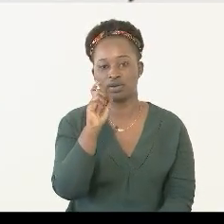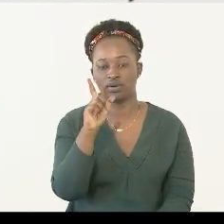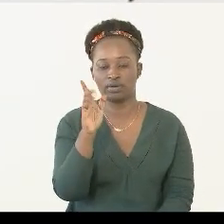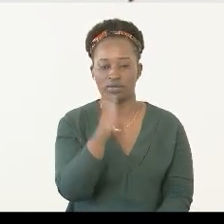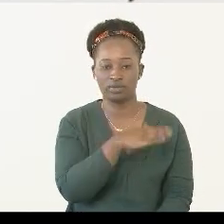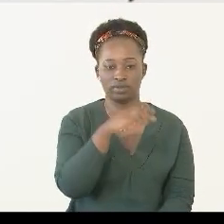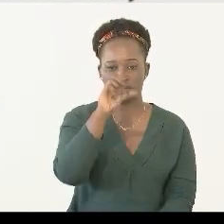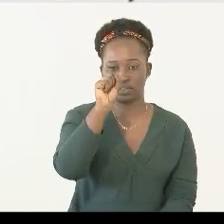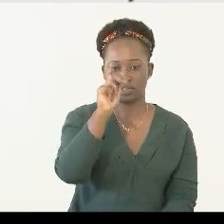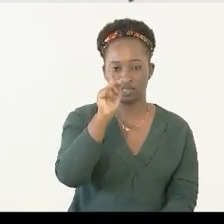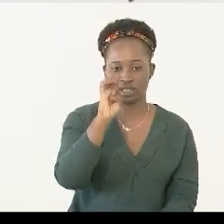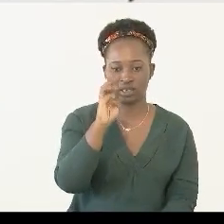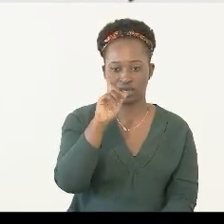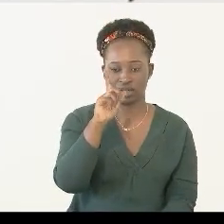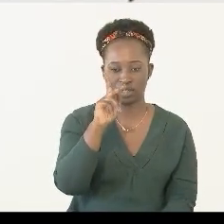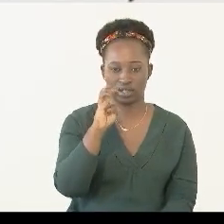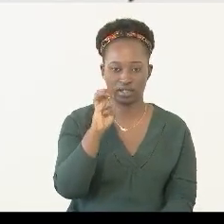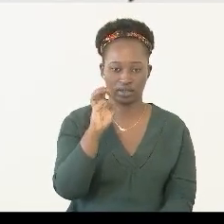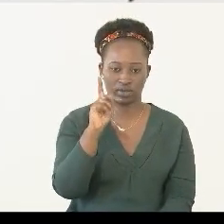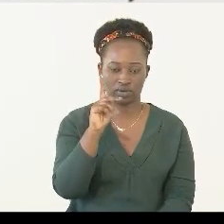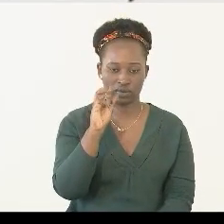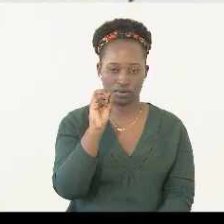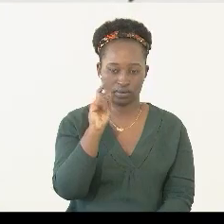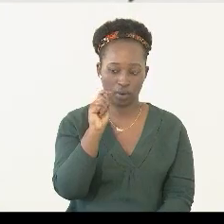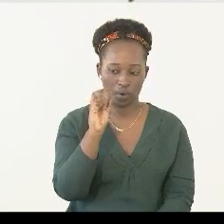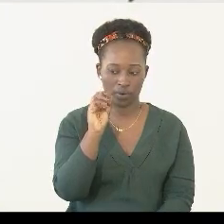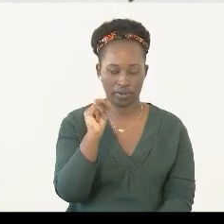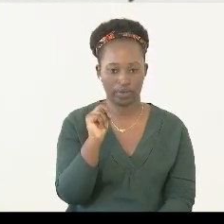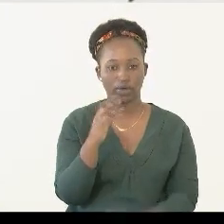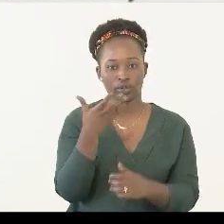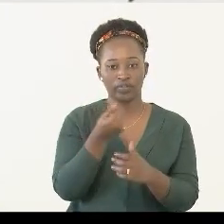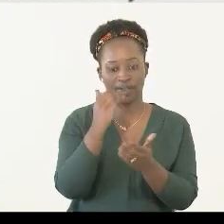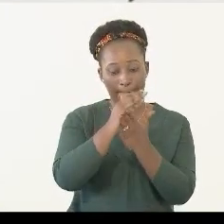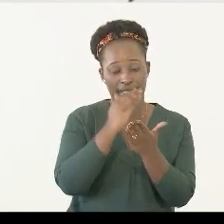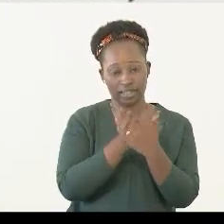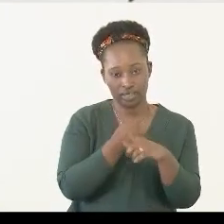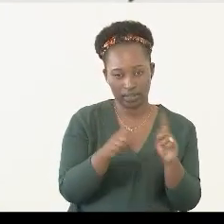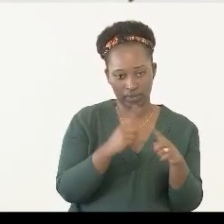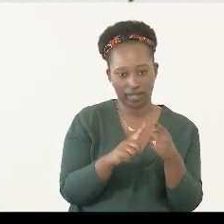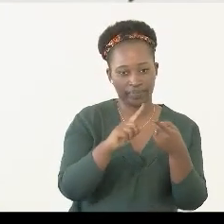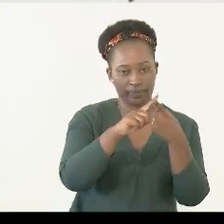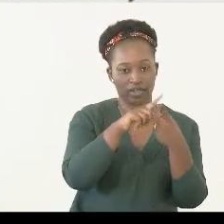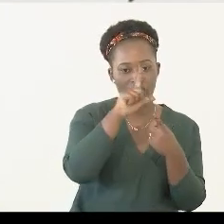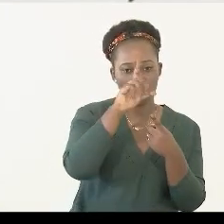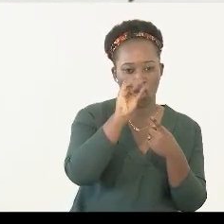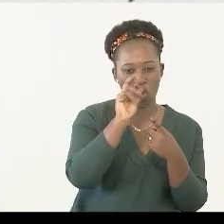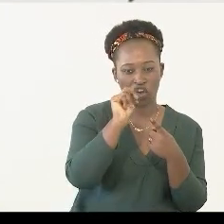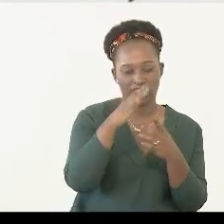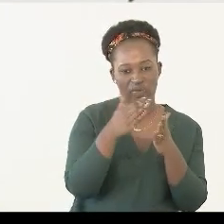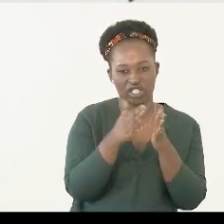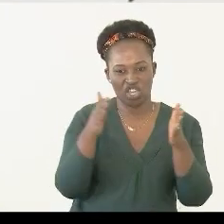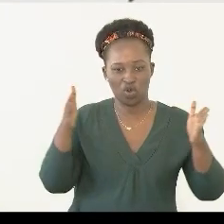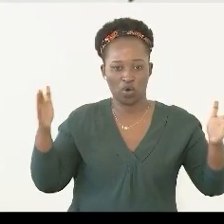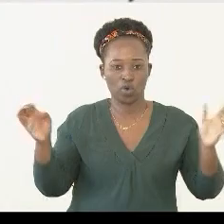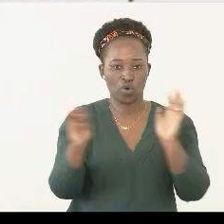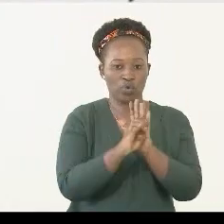what we call long bones. Those are bones which are long. Example, bones of the arm, bones